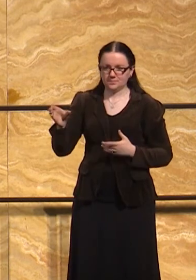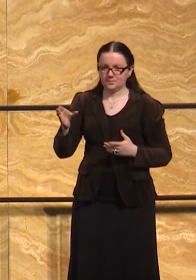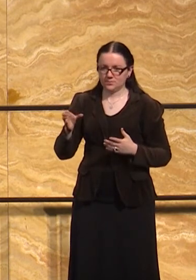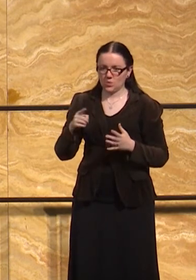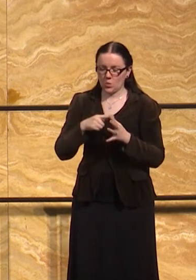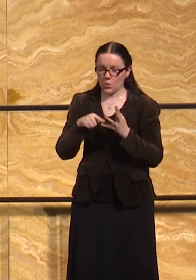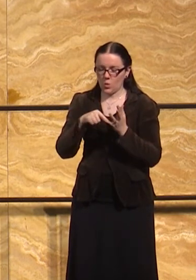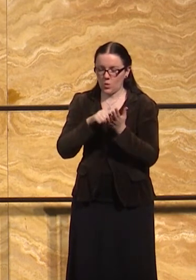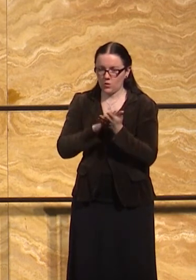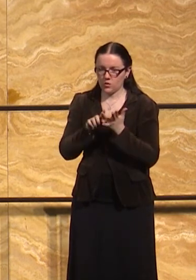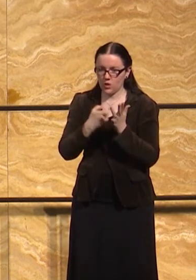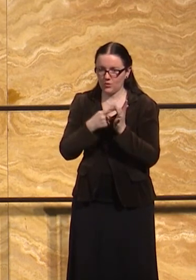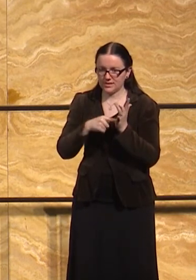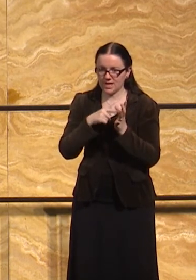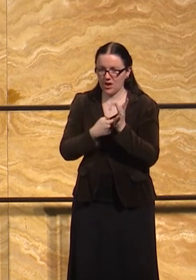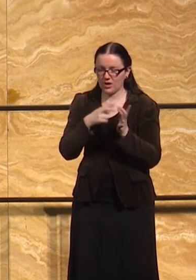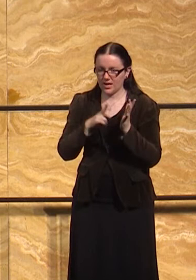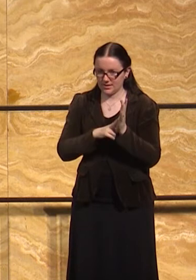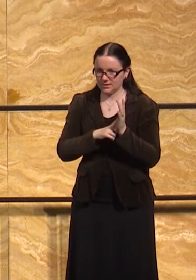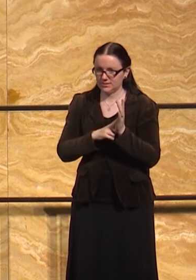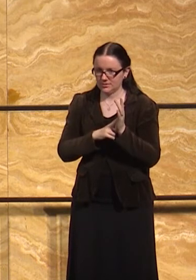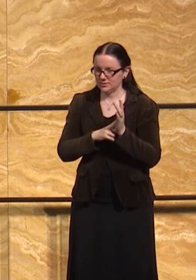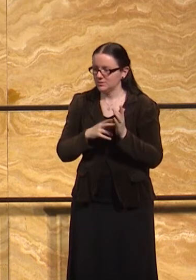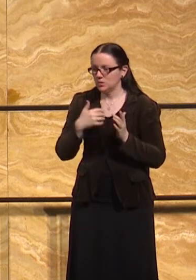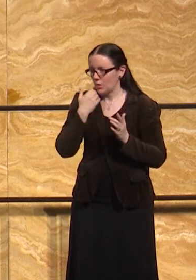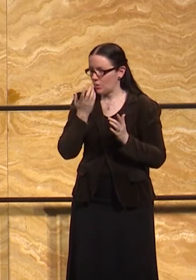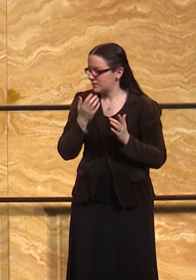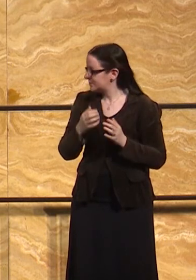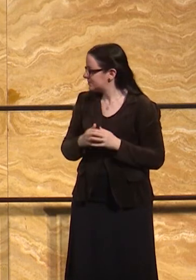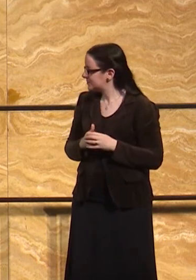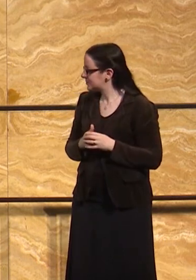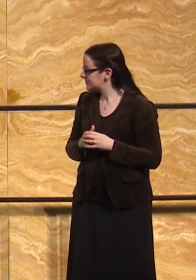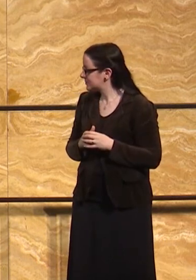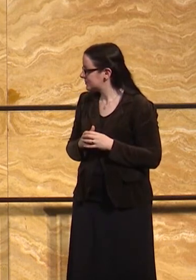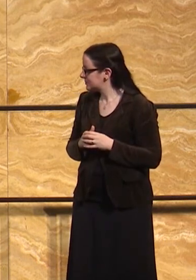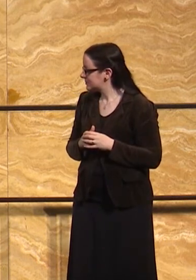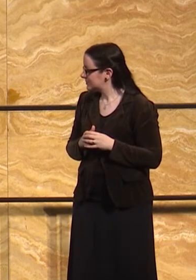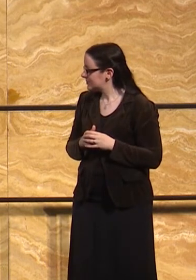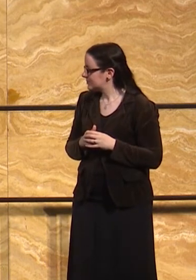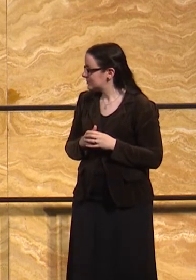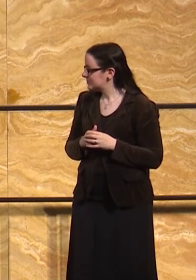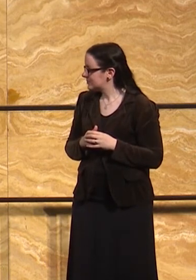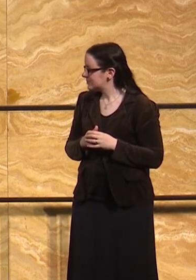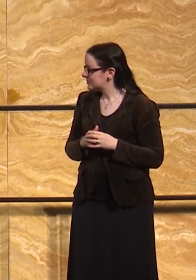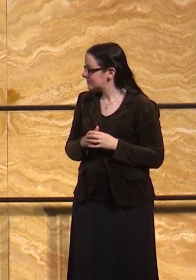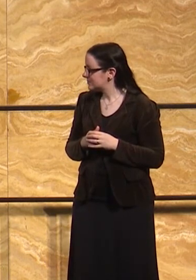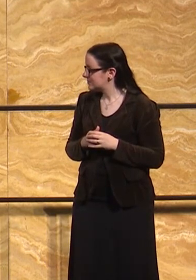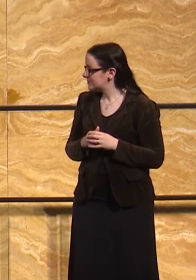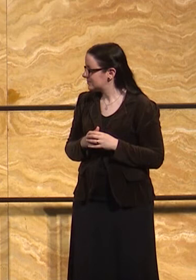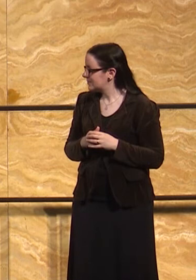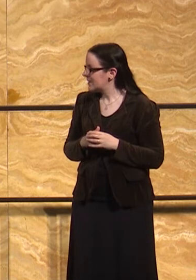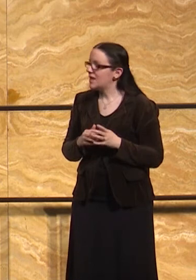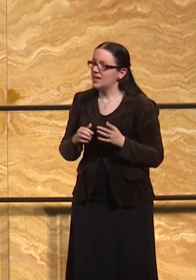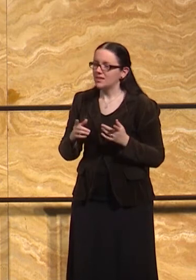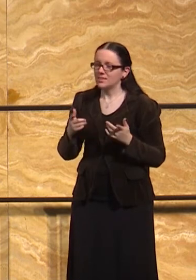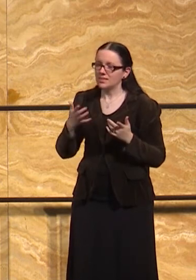arrangement. But they ultimately install authoritarian arrangements, sure, even through they the just don't want to say that, right? Democratic, so-called democratic